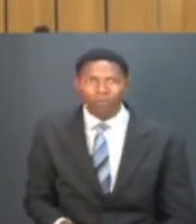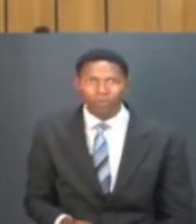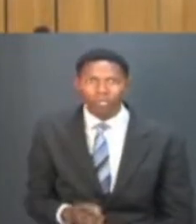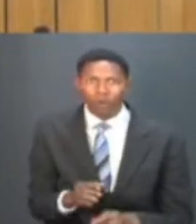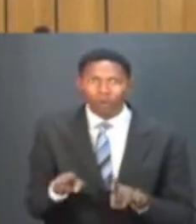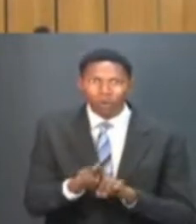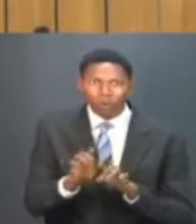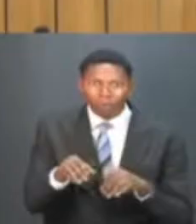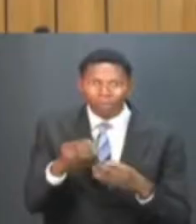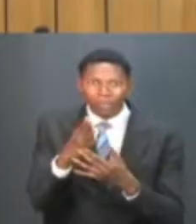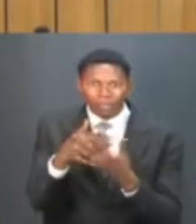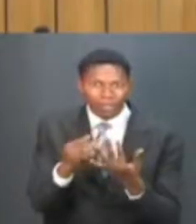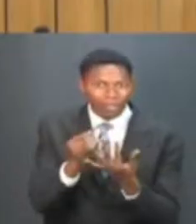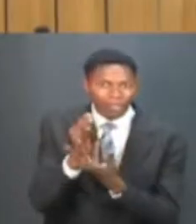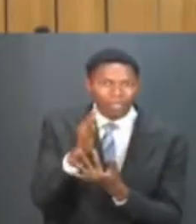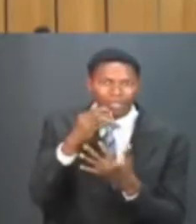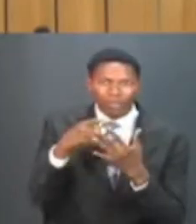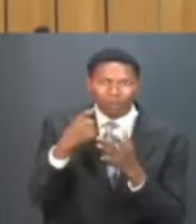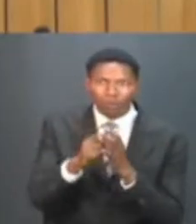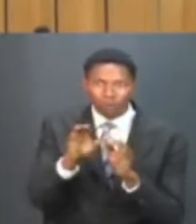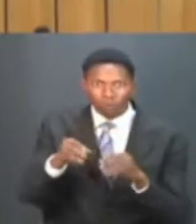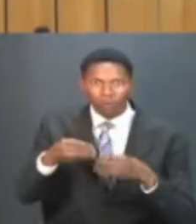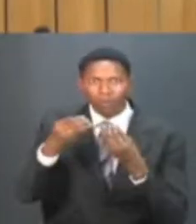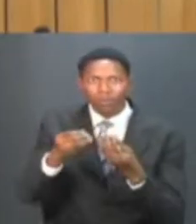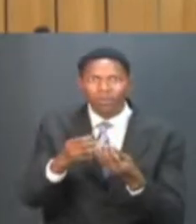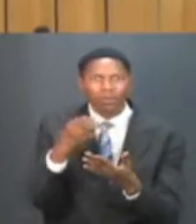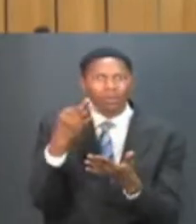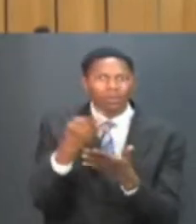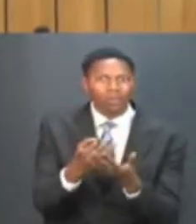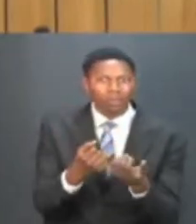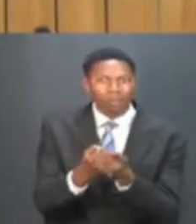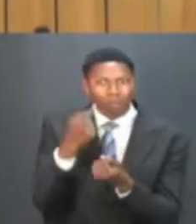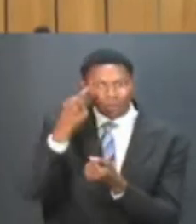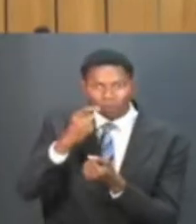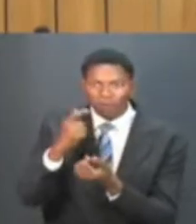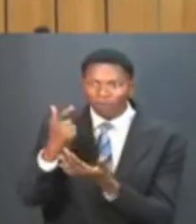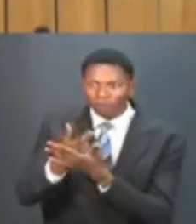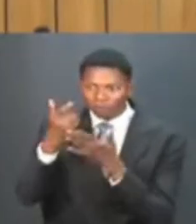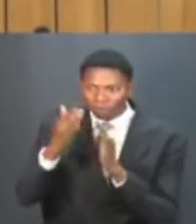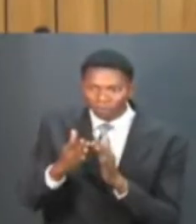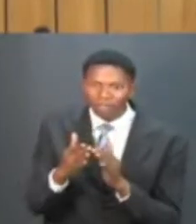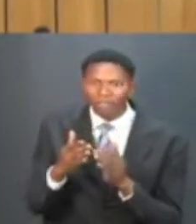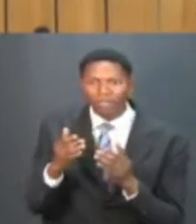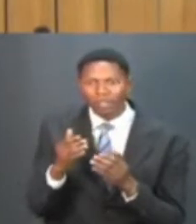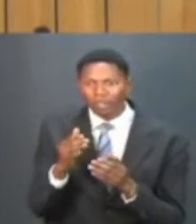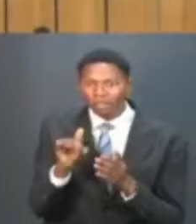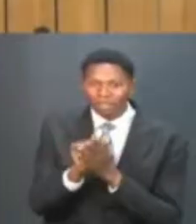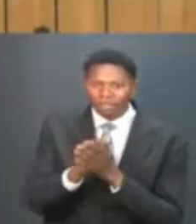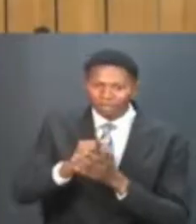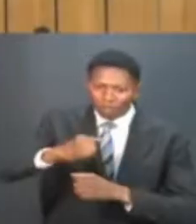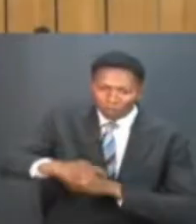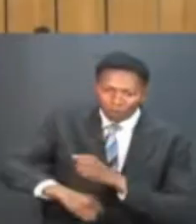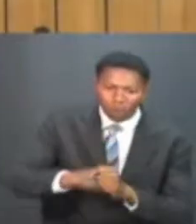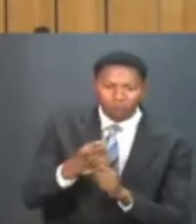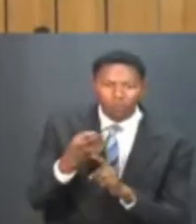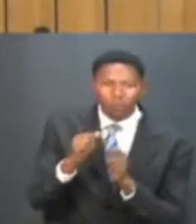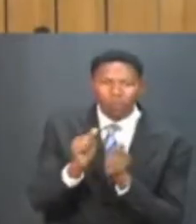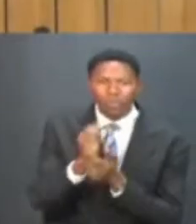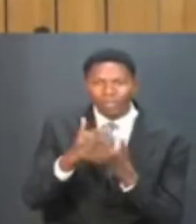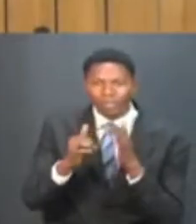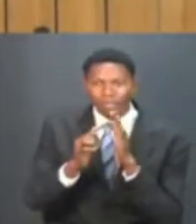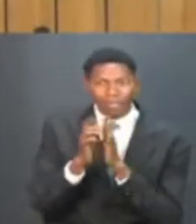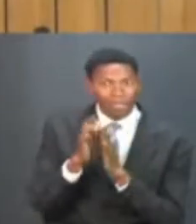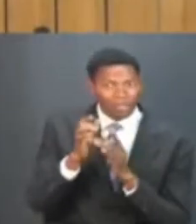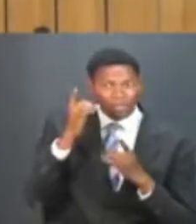intervention aimed at providing financial support for Ghanaians suffering from chronic and life-threatening diseases,